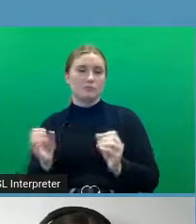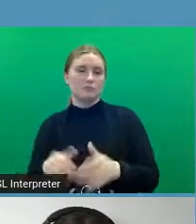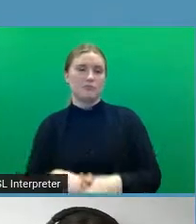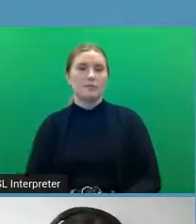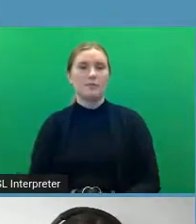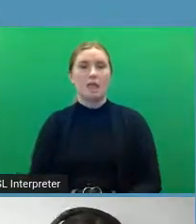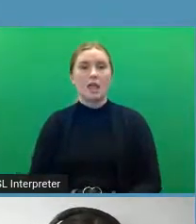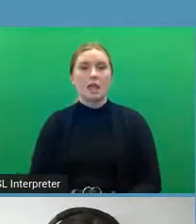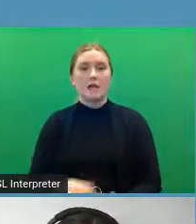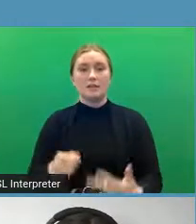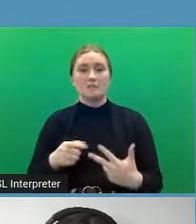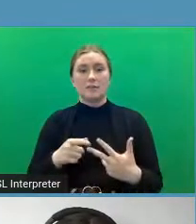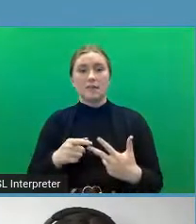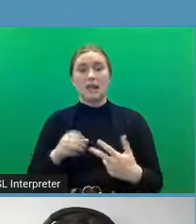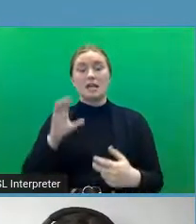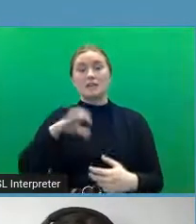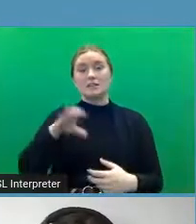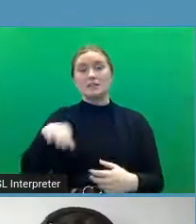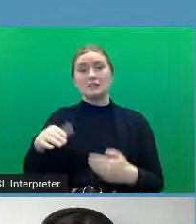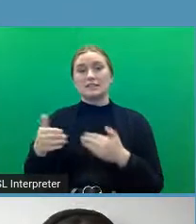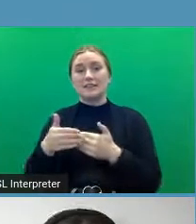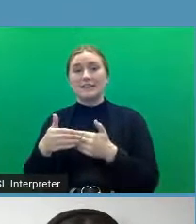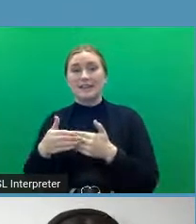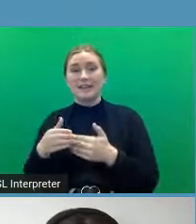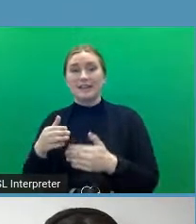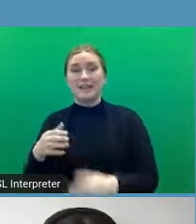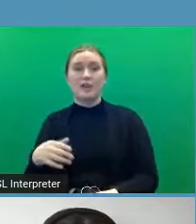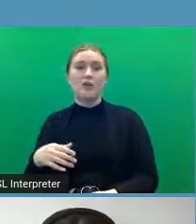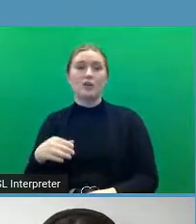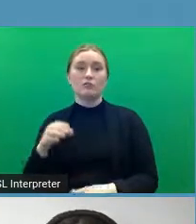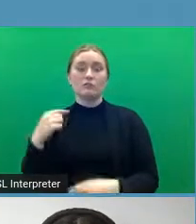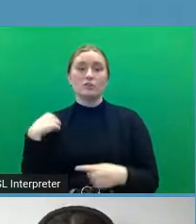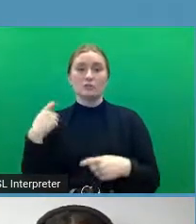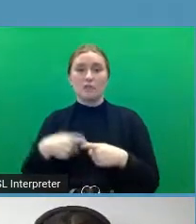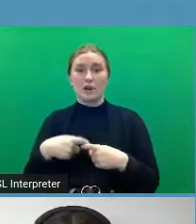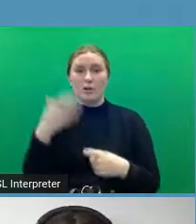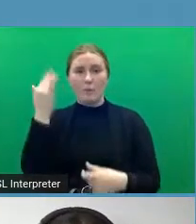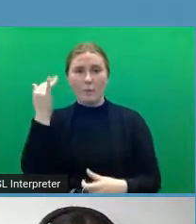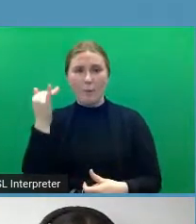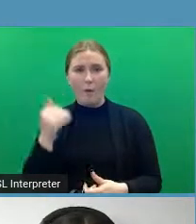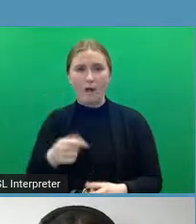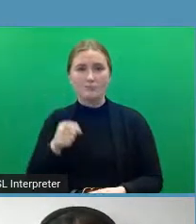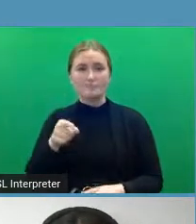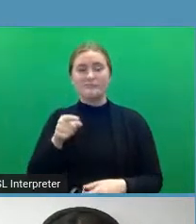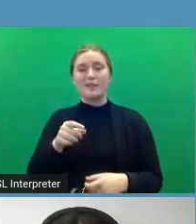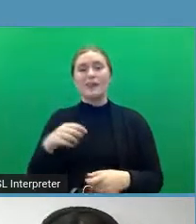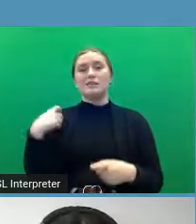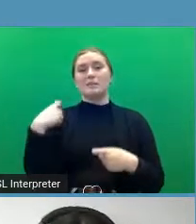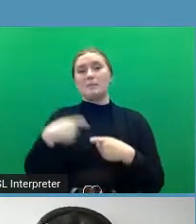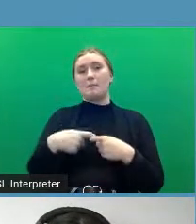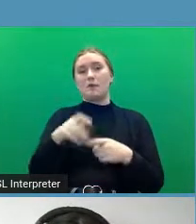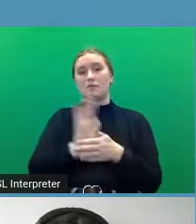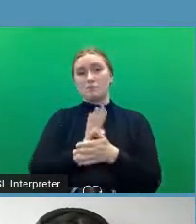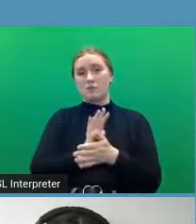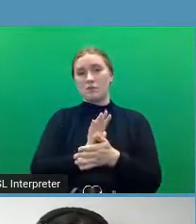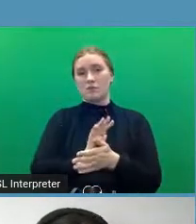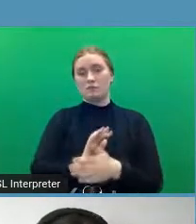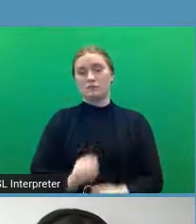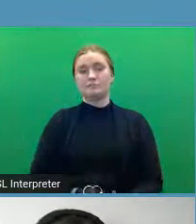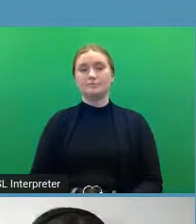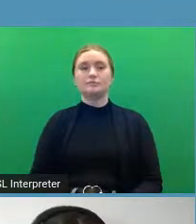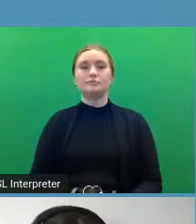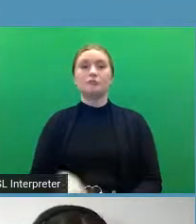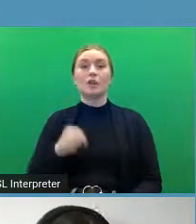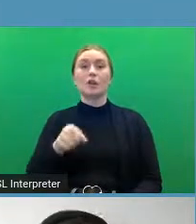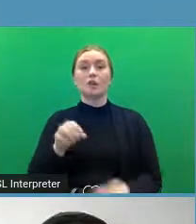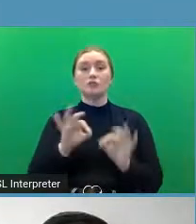this is a Spanish language video. And so the English are not English captions, those are English subtitles.